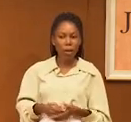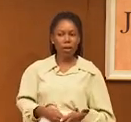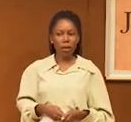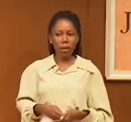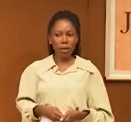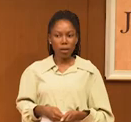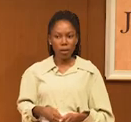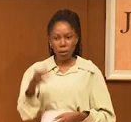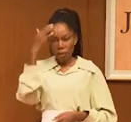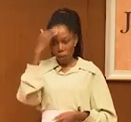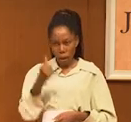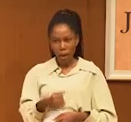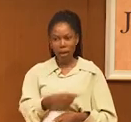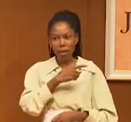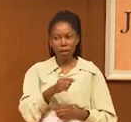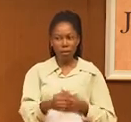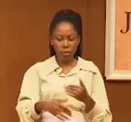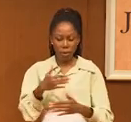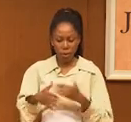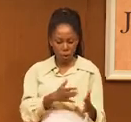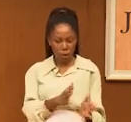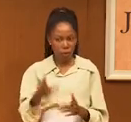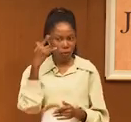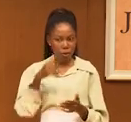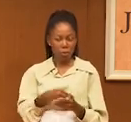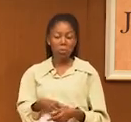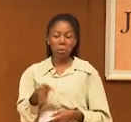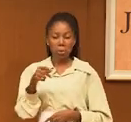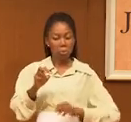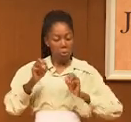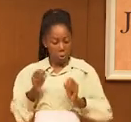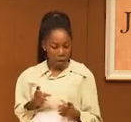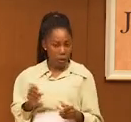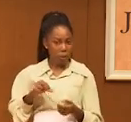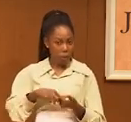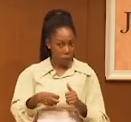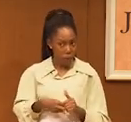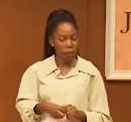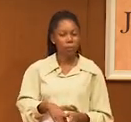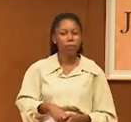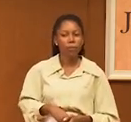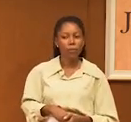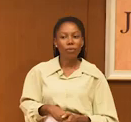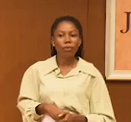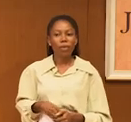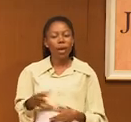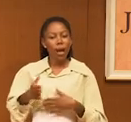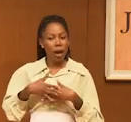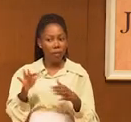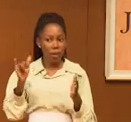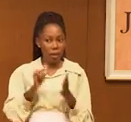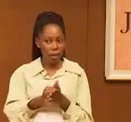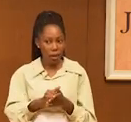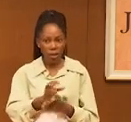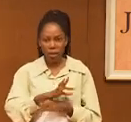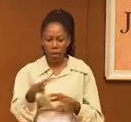processing our traveling out of Nigeria. So I said, okay. After that year, 2020 passed,